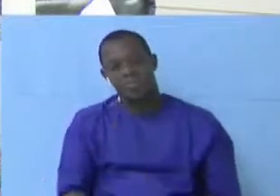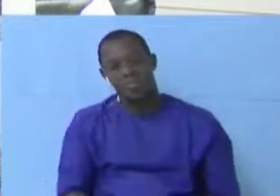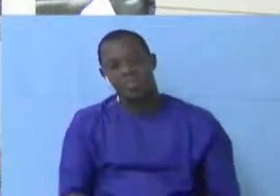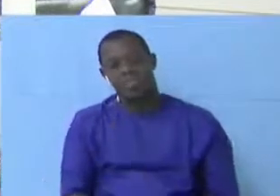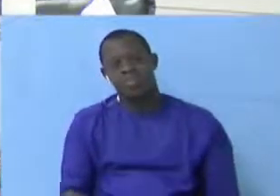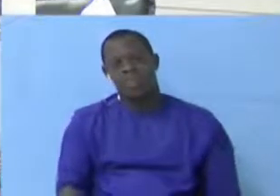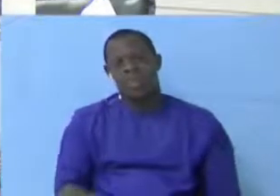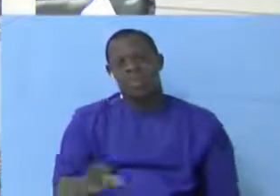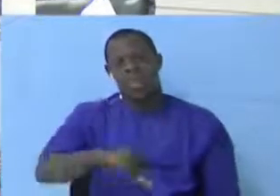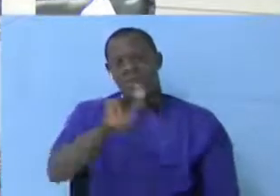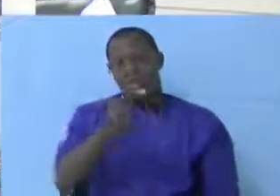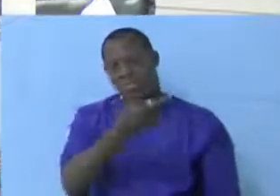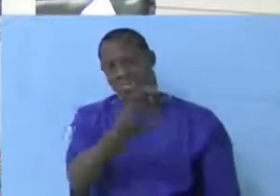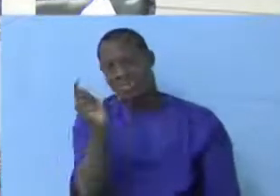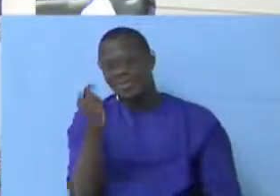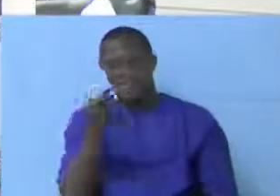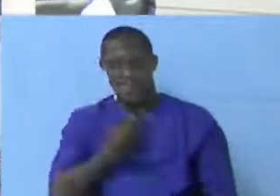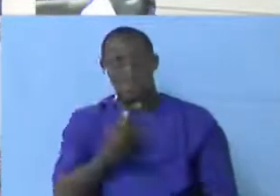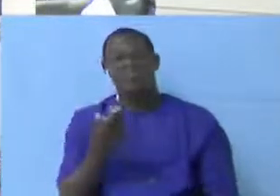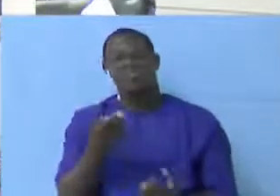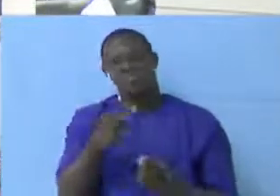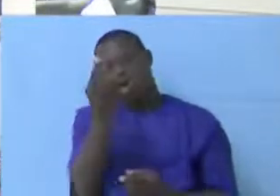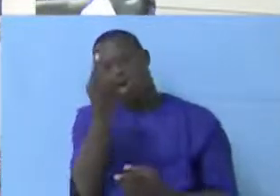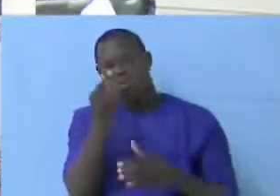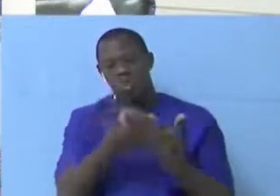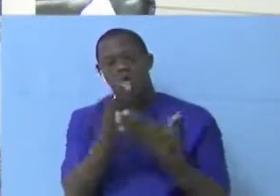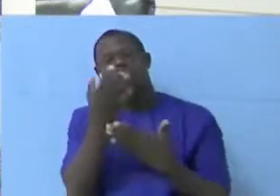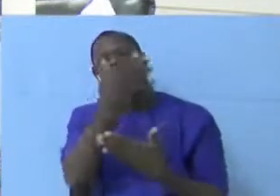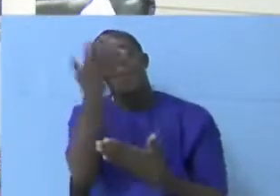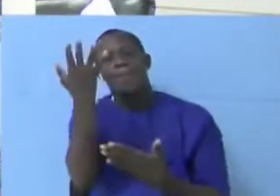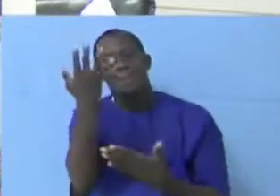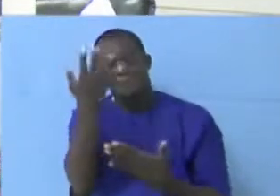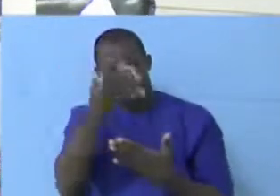And those are one of the gaps, or some of the gaps.